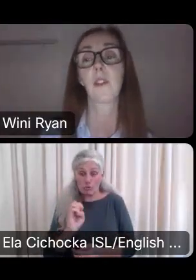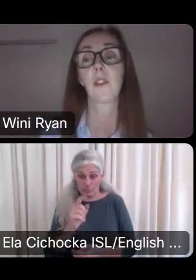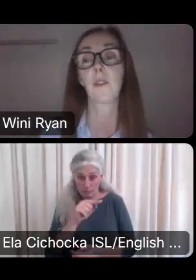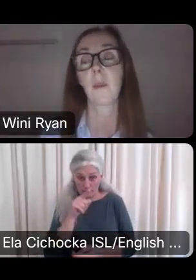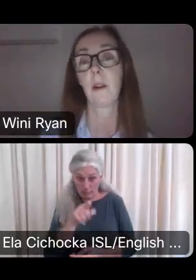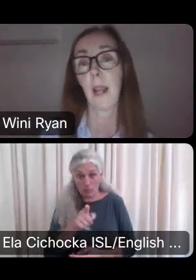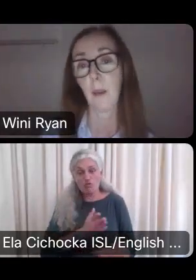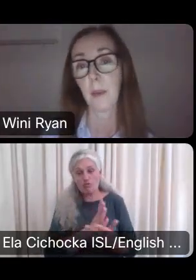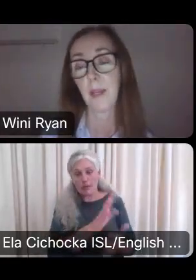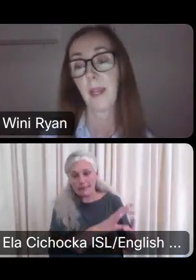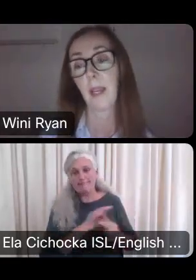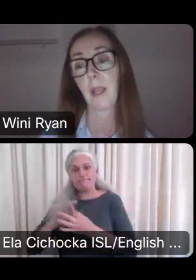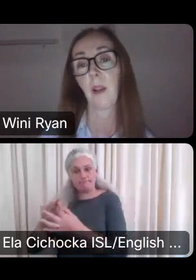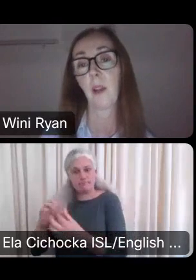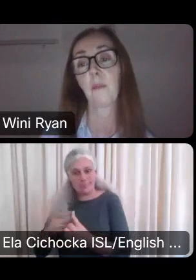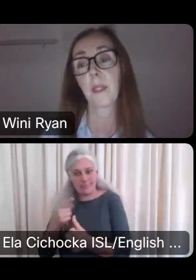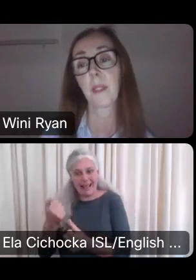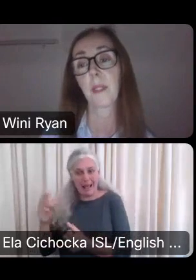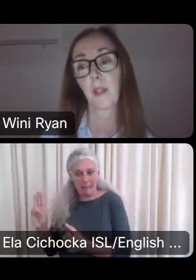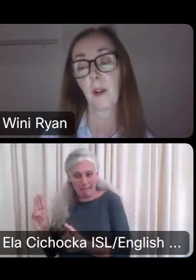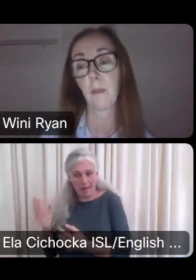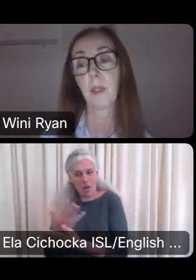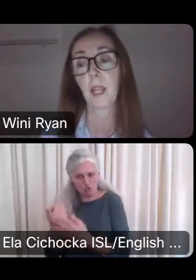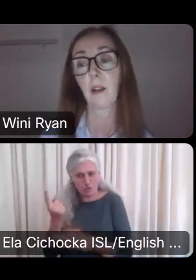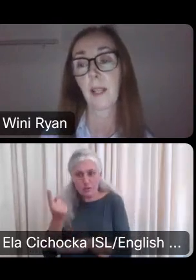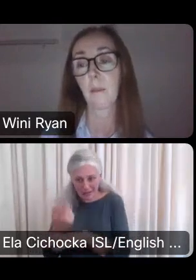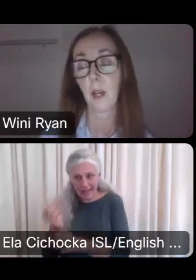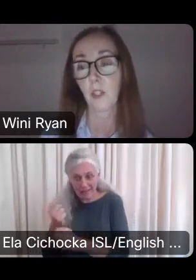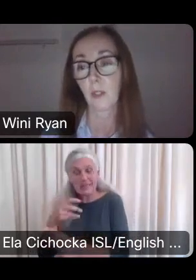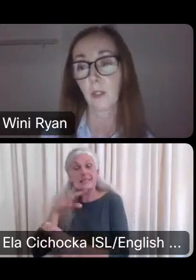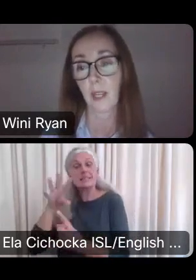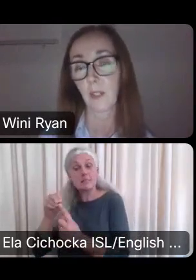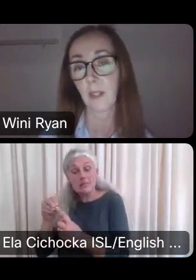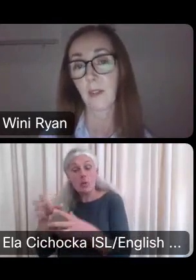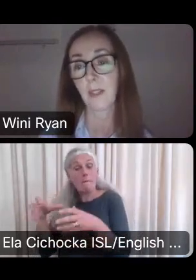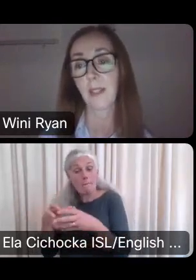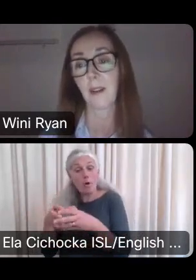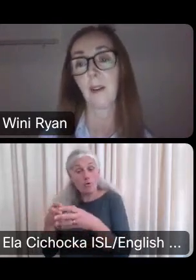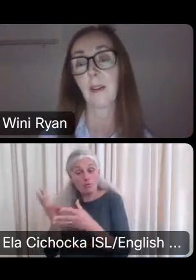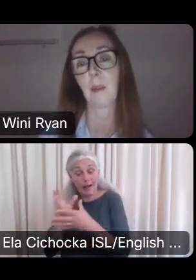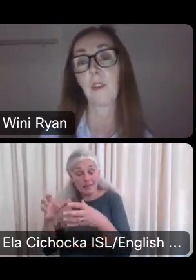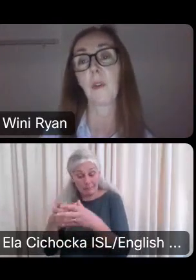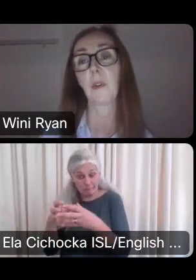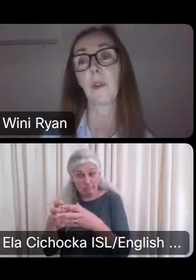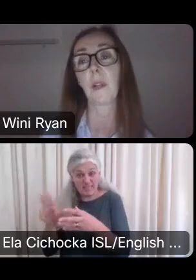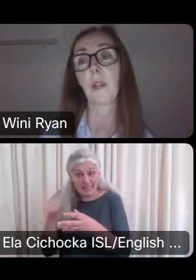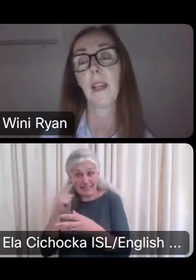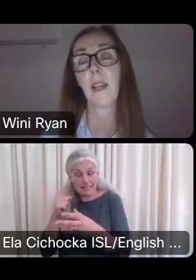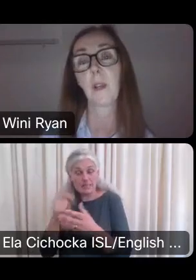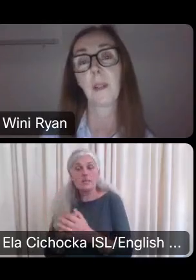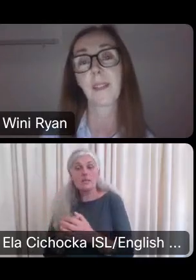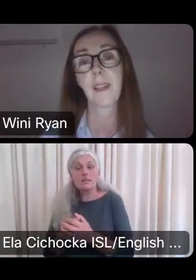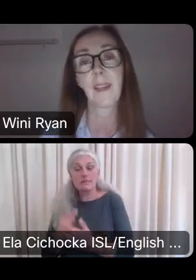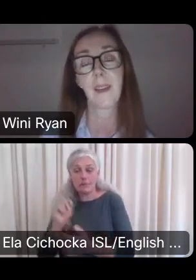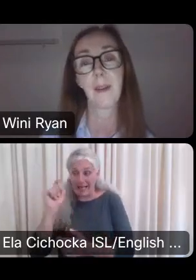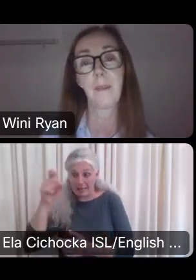take you straight to our app. And we have a lot of materials on our app, particularly in the modules section that you can see there on the app. If you click in there,